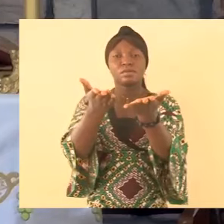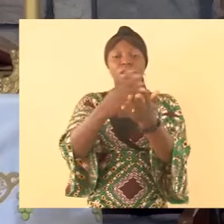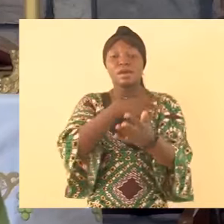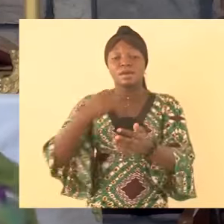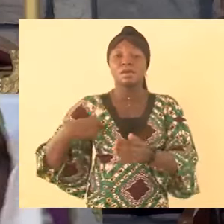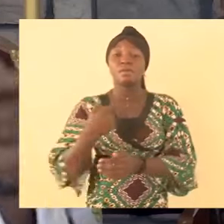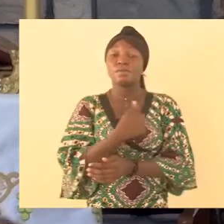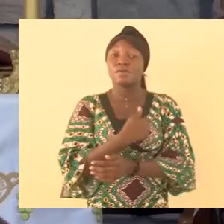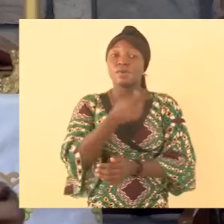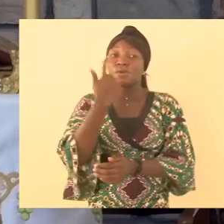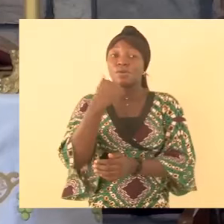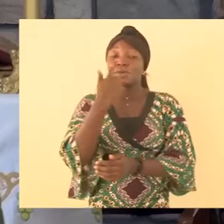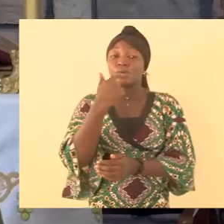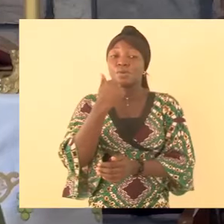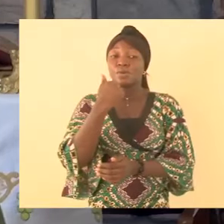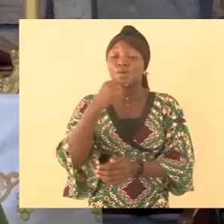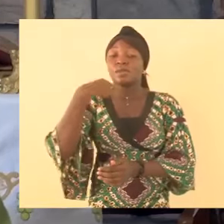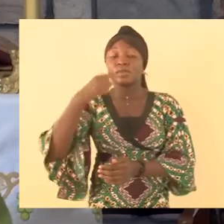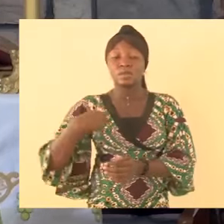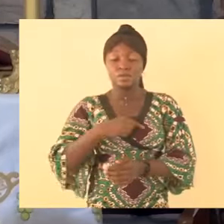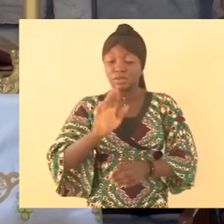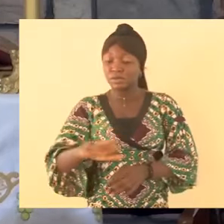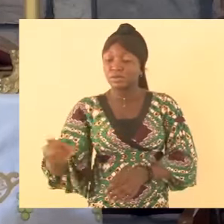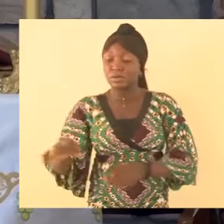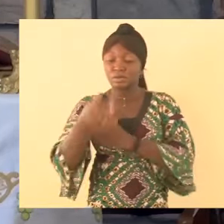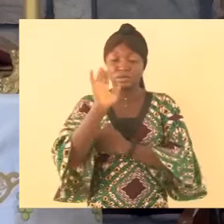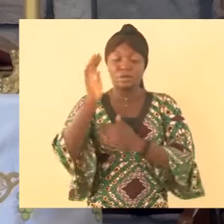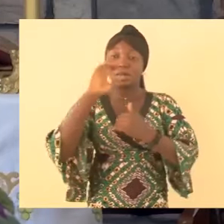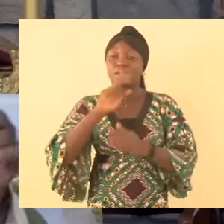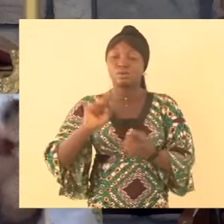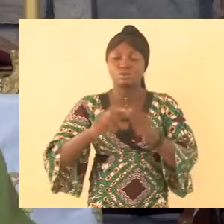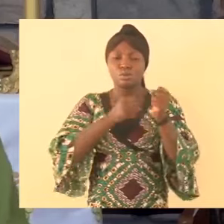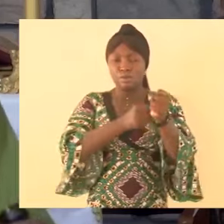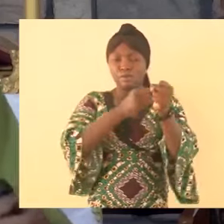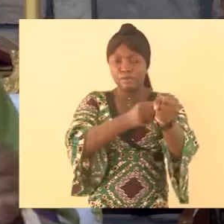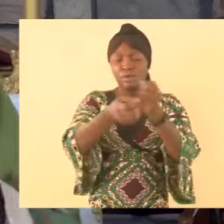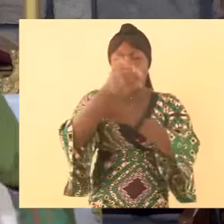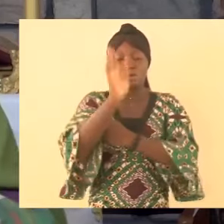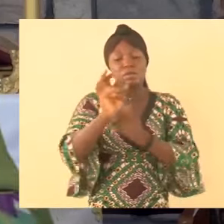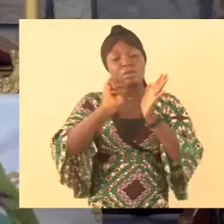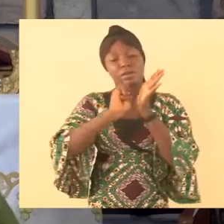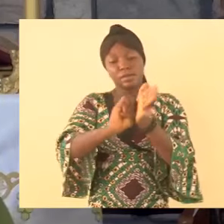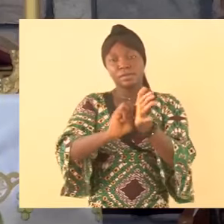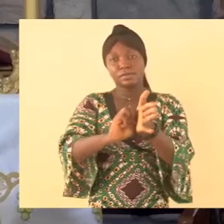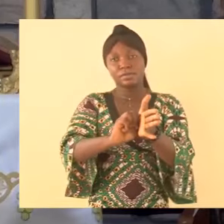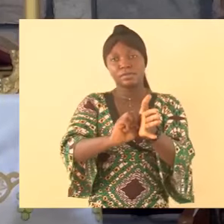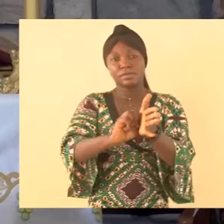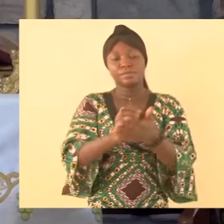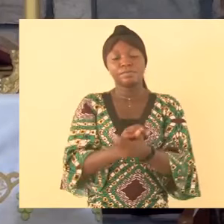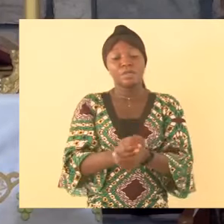sacrificially. And we who say we are children of God are to follow God's